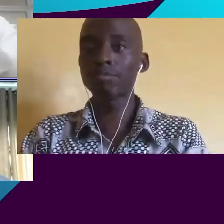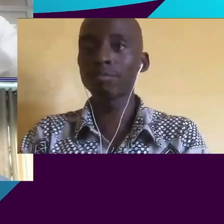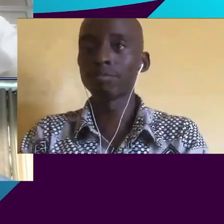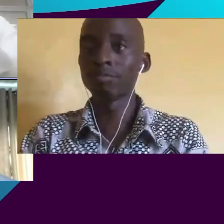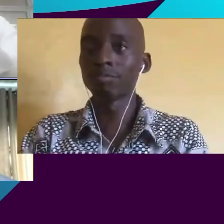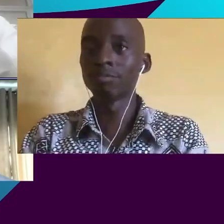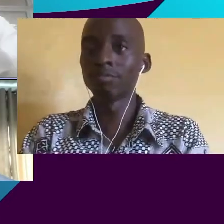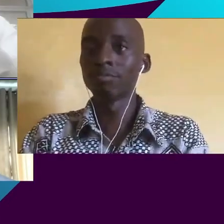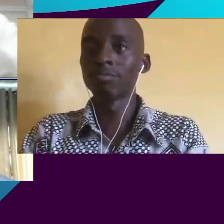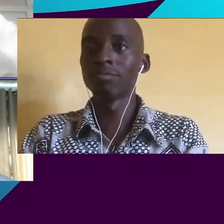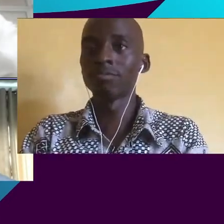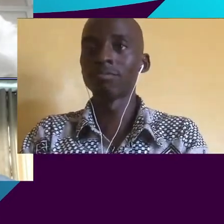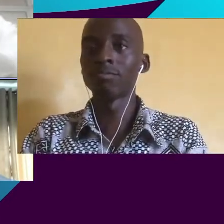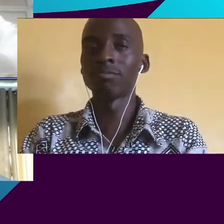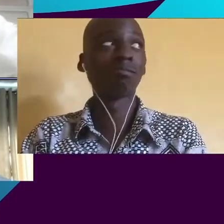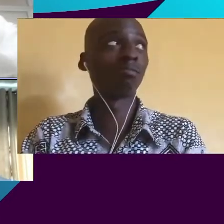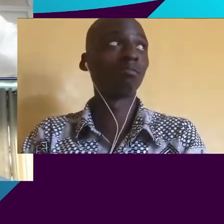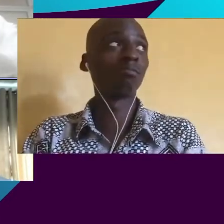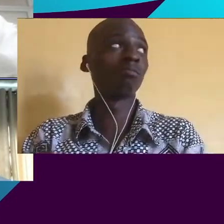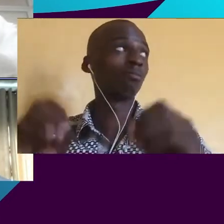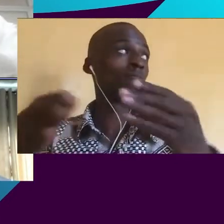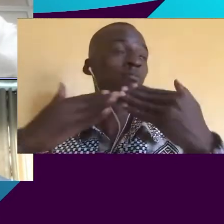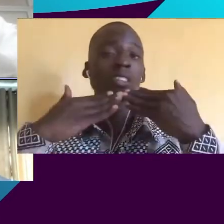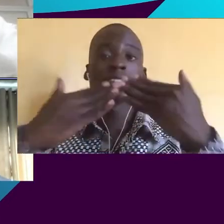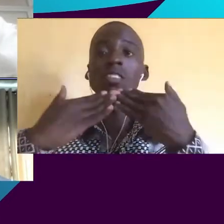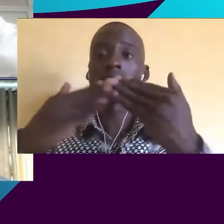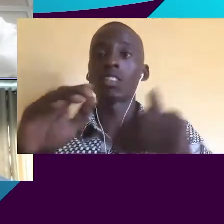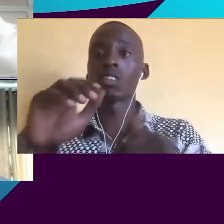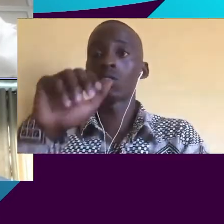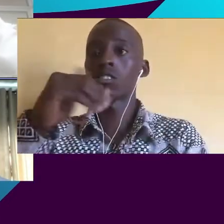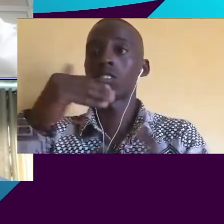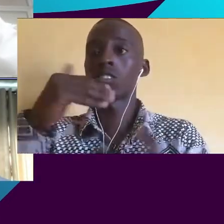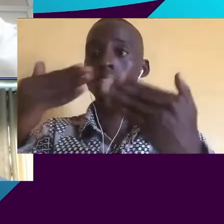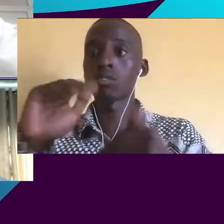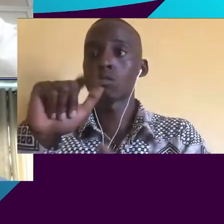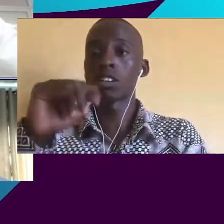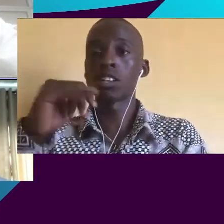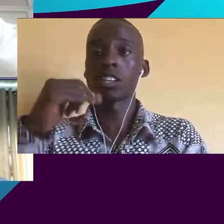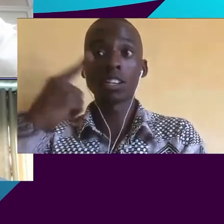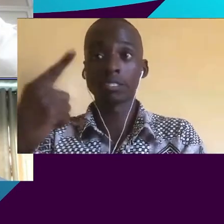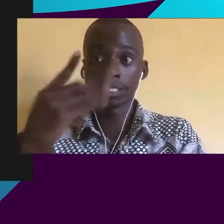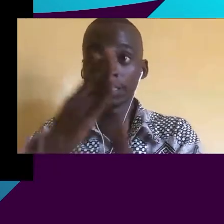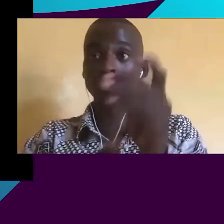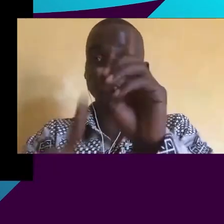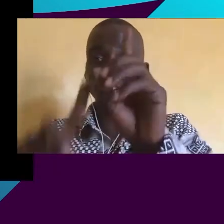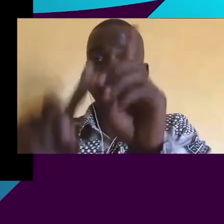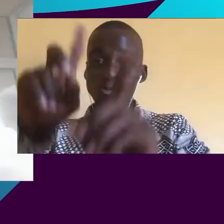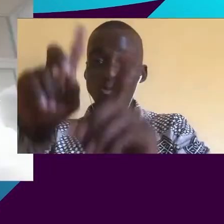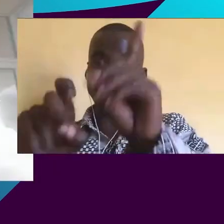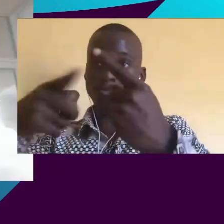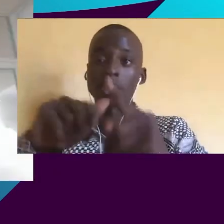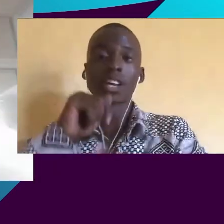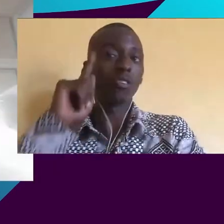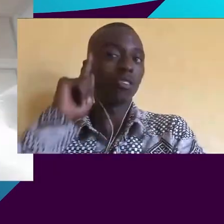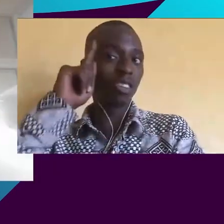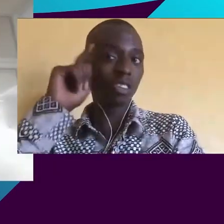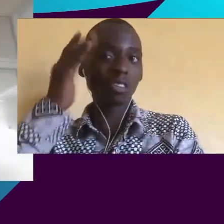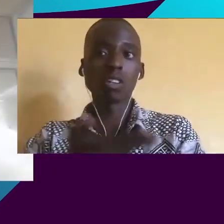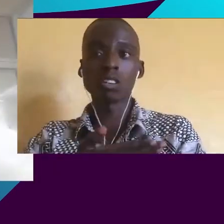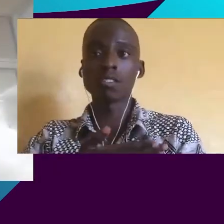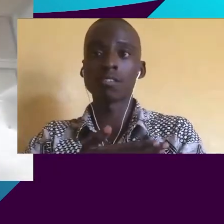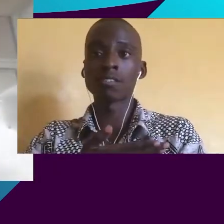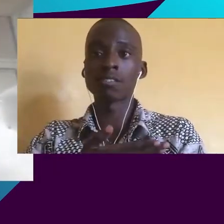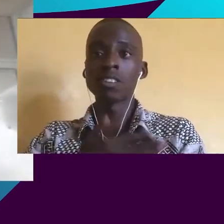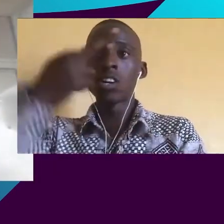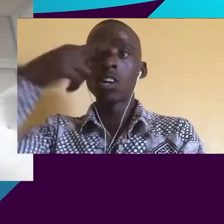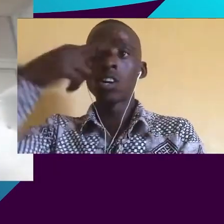Okay, thank you, Ali. I've seen some questions, but I don't think we have the right people to